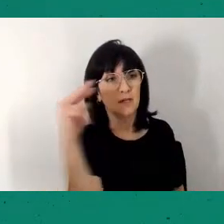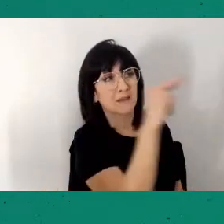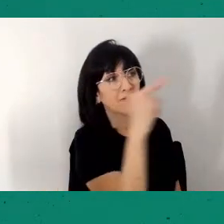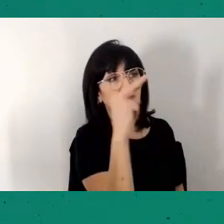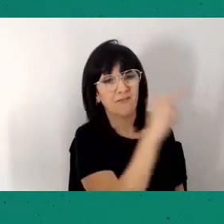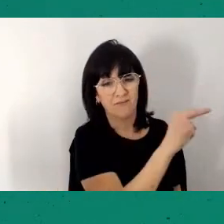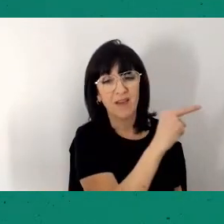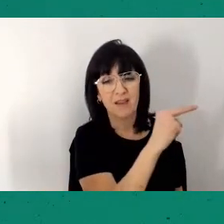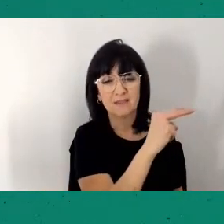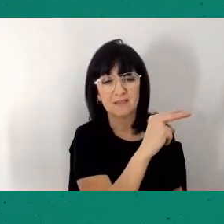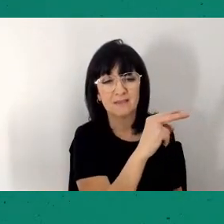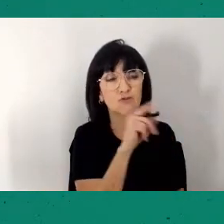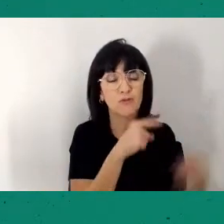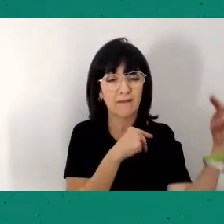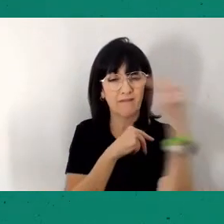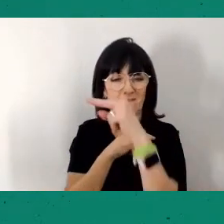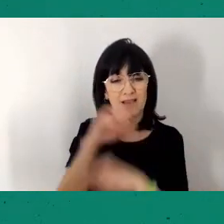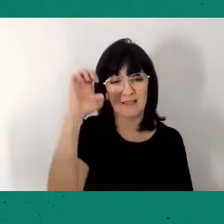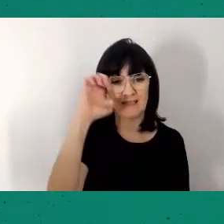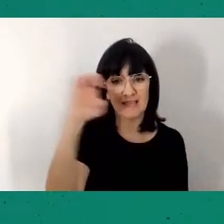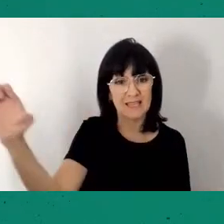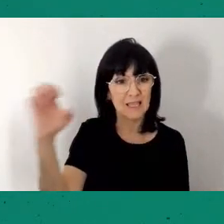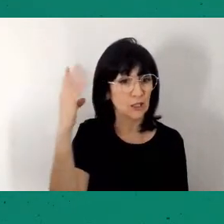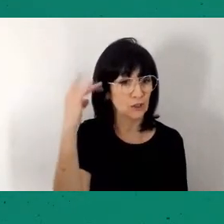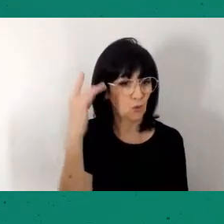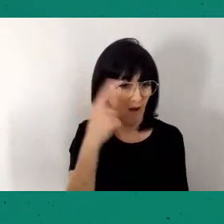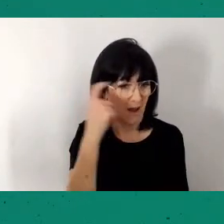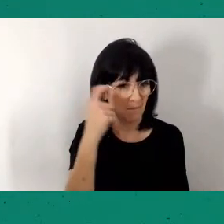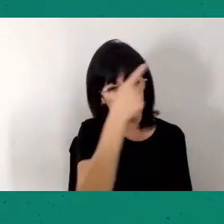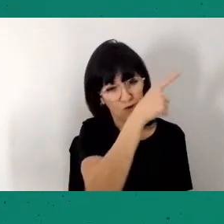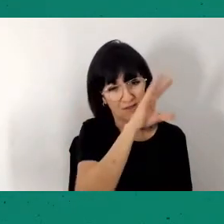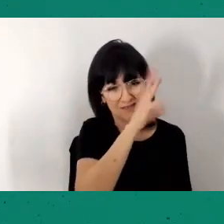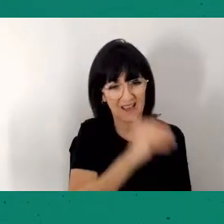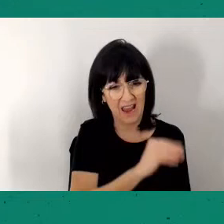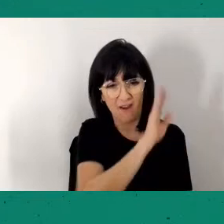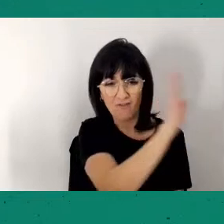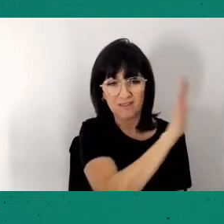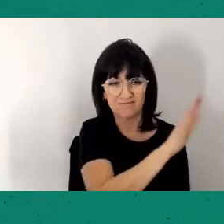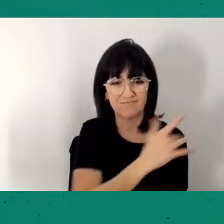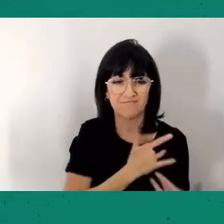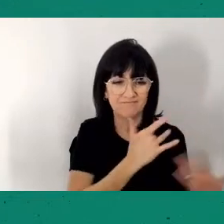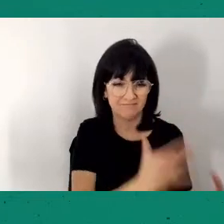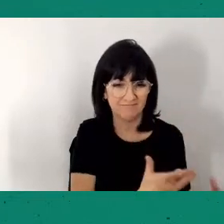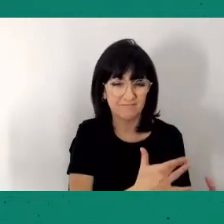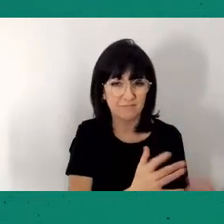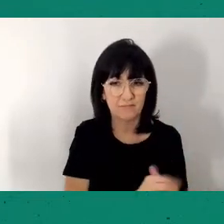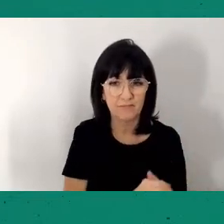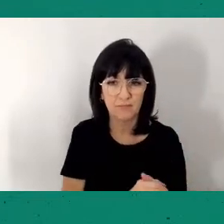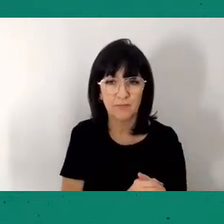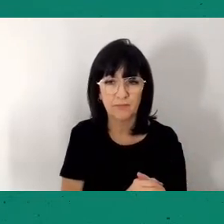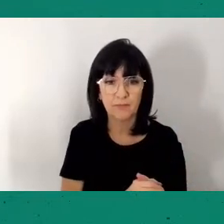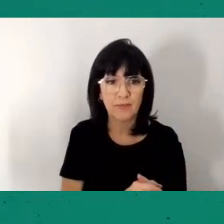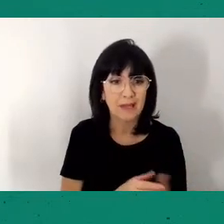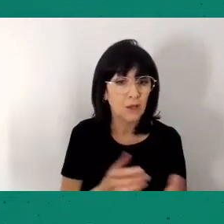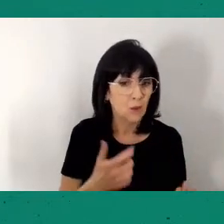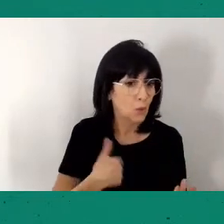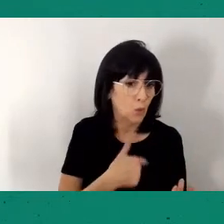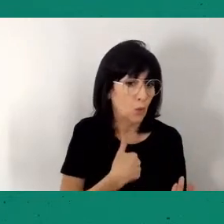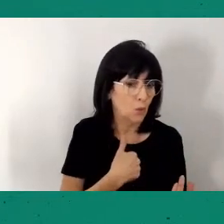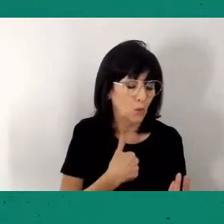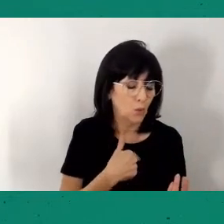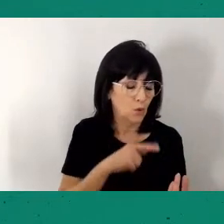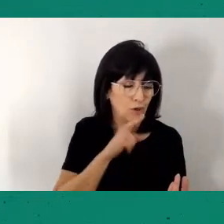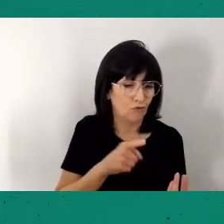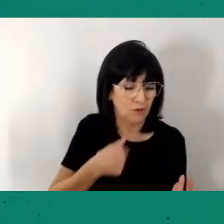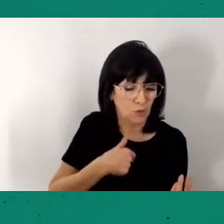that about Blacks that we learned that Black whites are just beginning to recognize as having